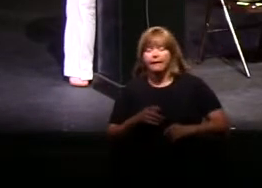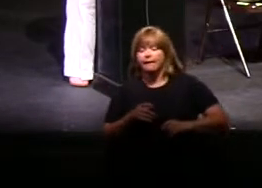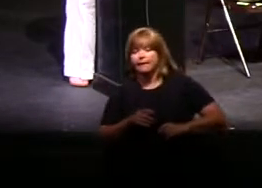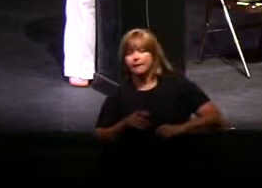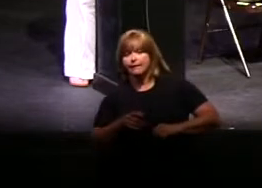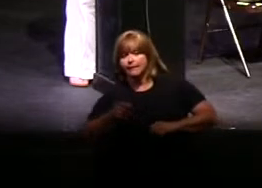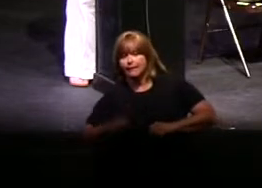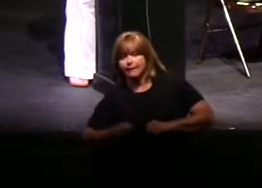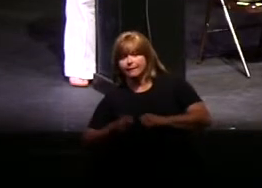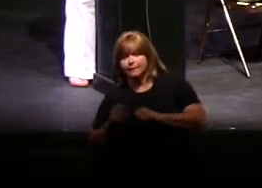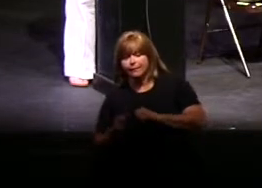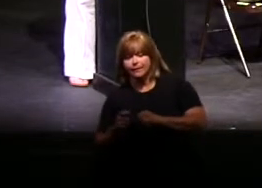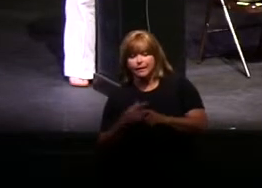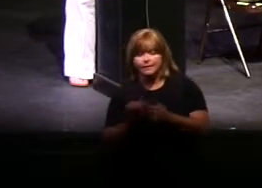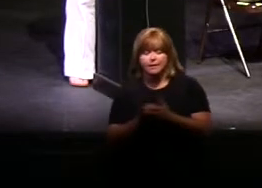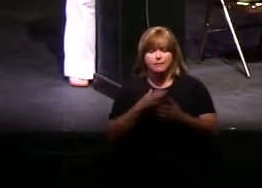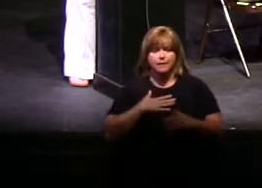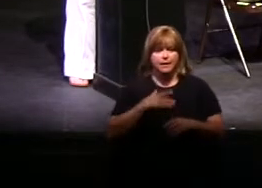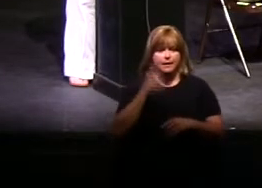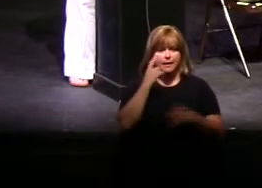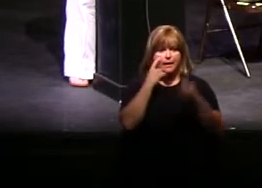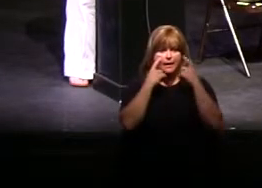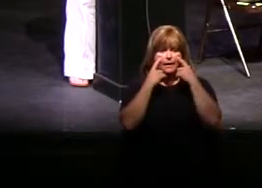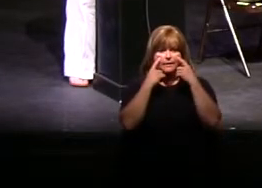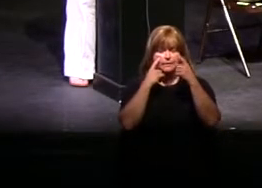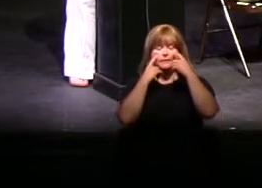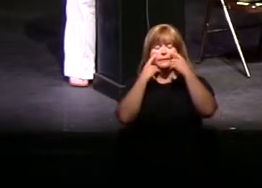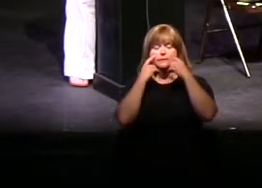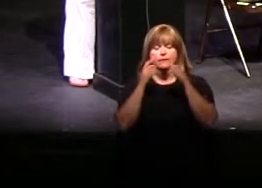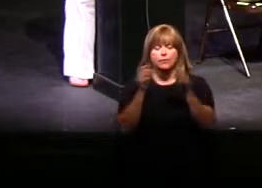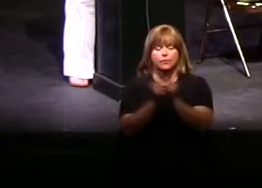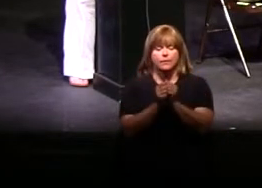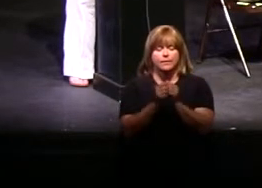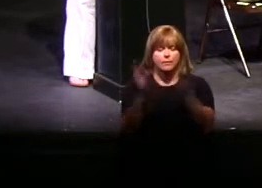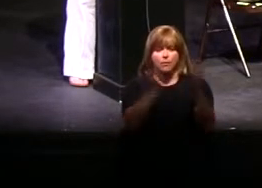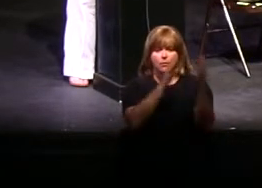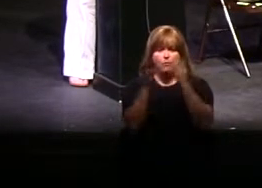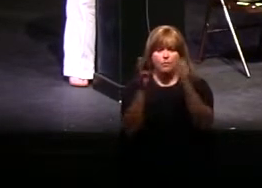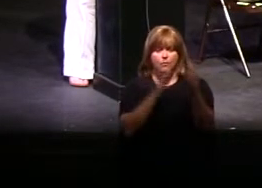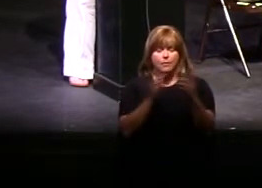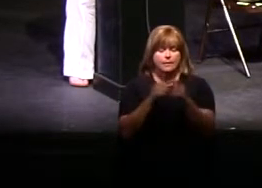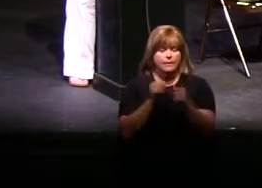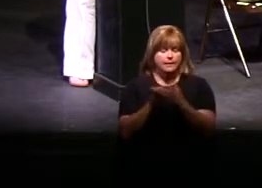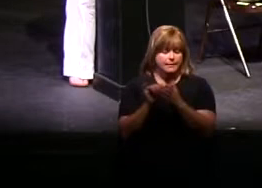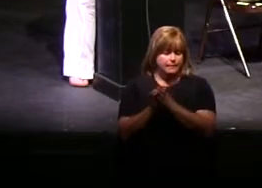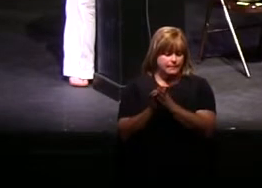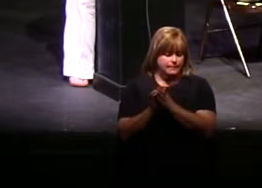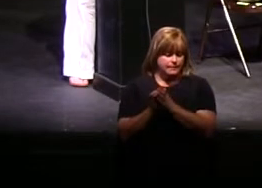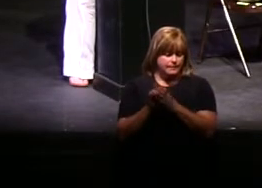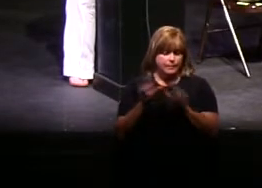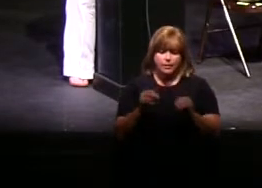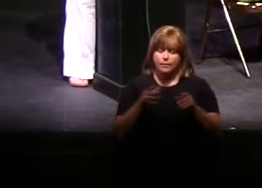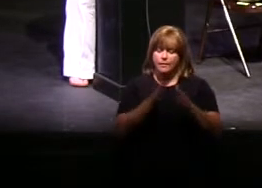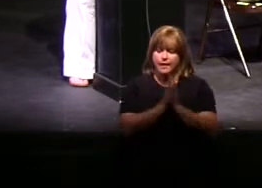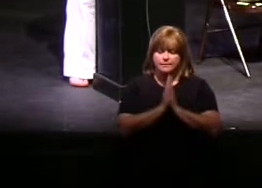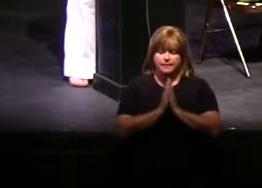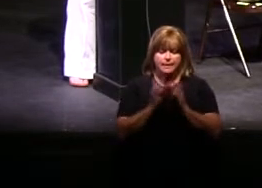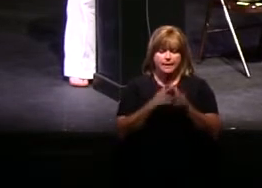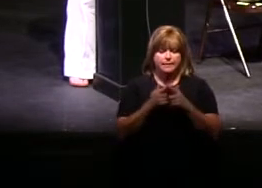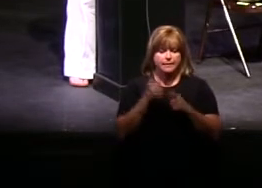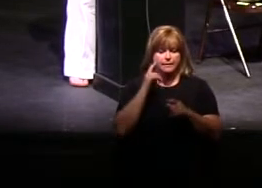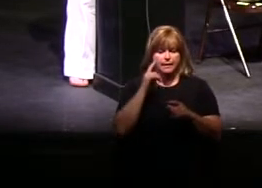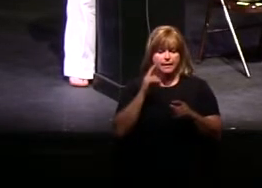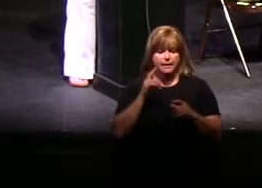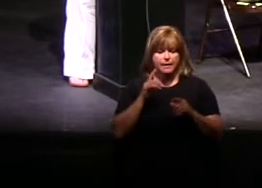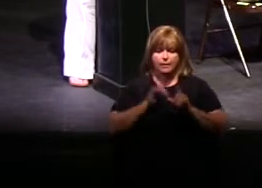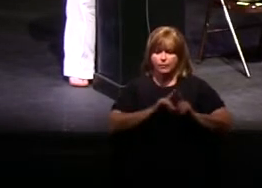my eyes closed against the sting of wind. I didn't wait to help unload, and no one asked me to. I nosed straight